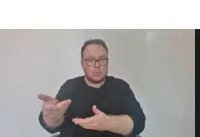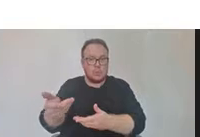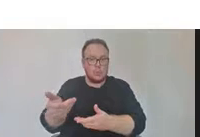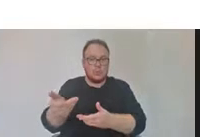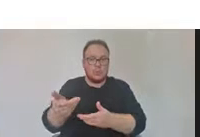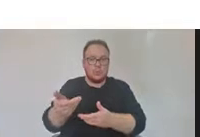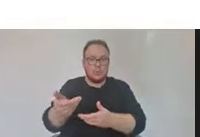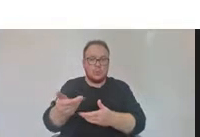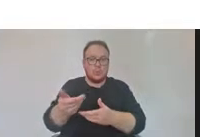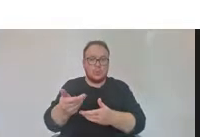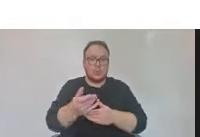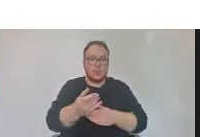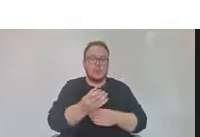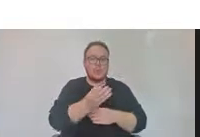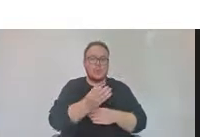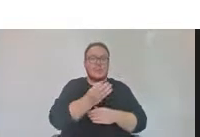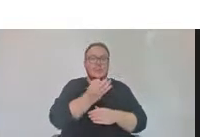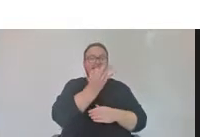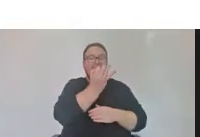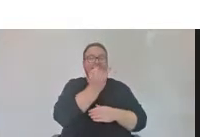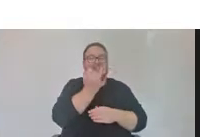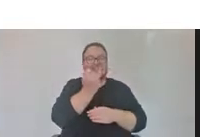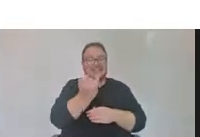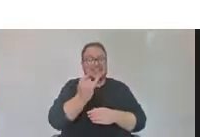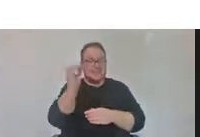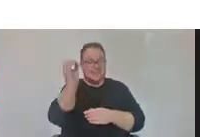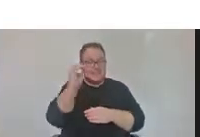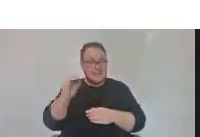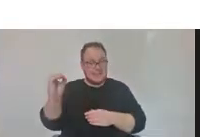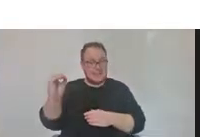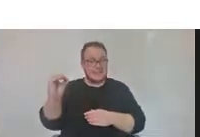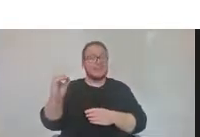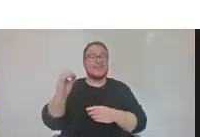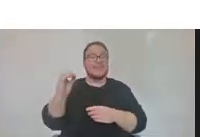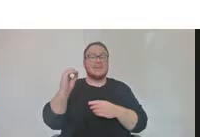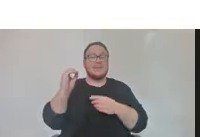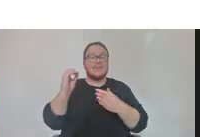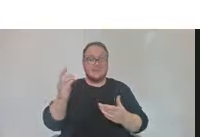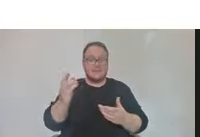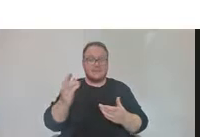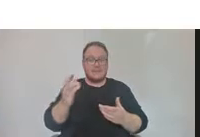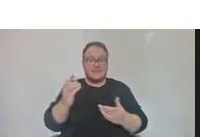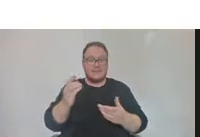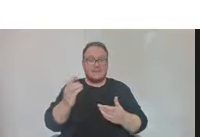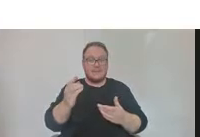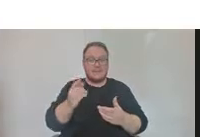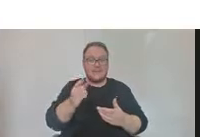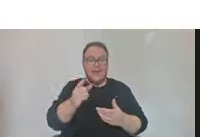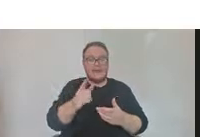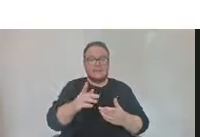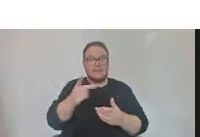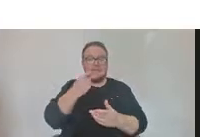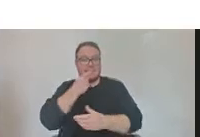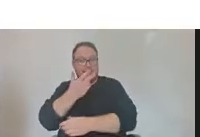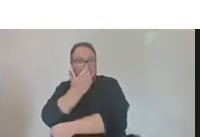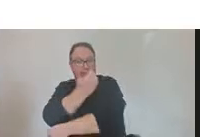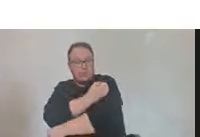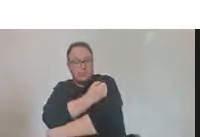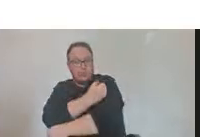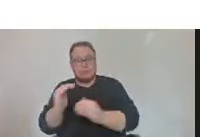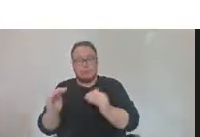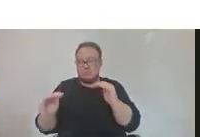18, is running at just over 86%, and second dose uptake is at 80%. But I